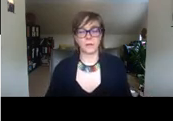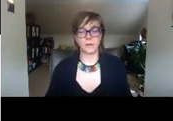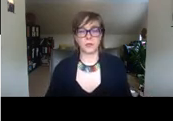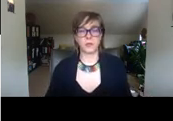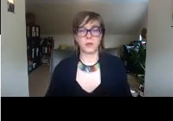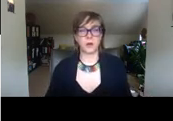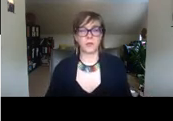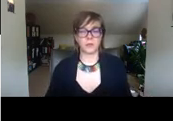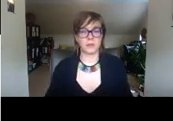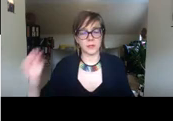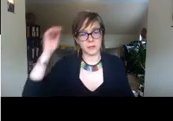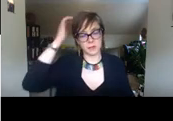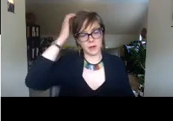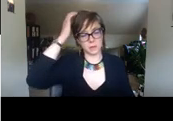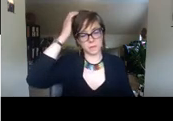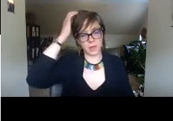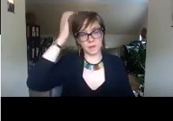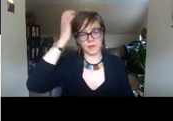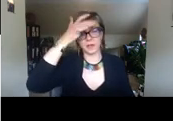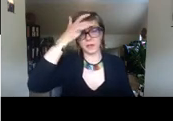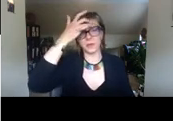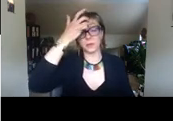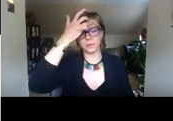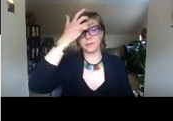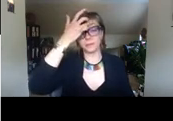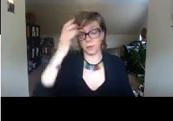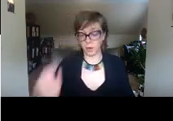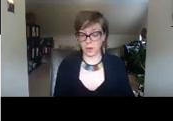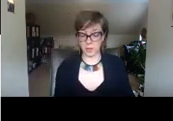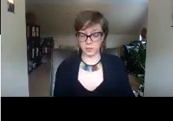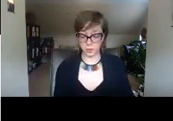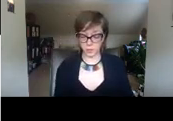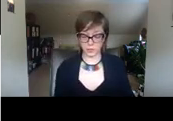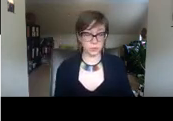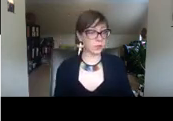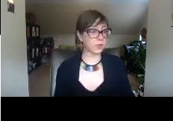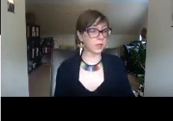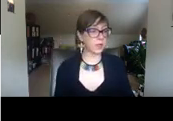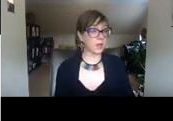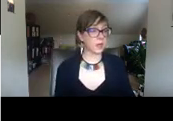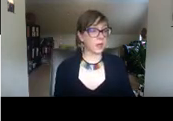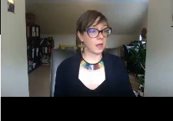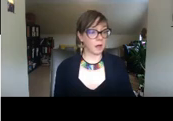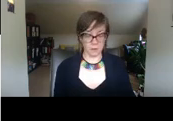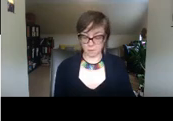that virtually all facilities have had to do. Okay, and so it's really,